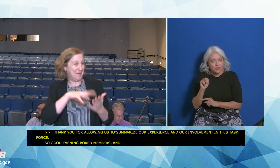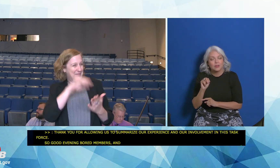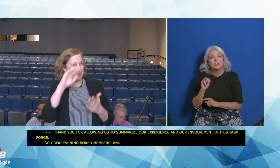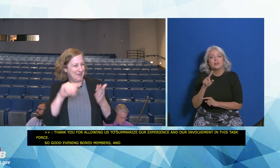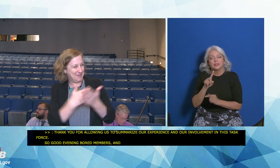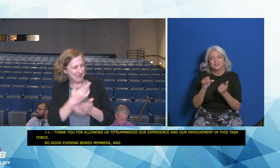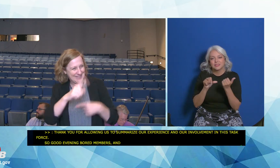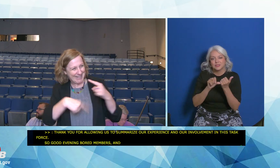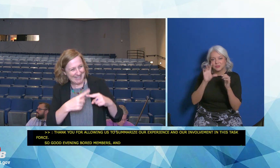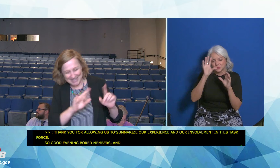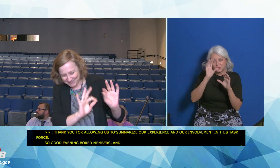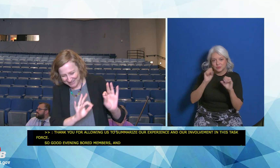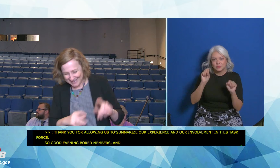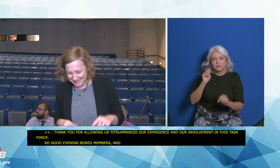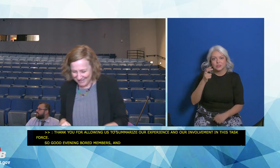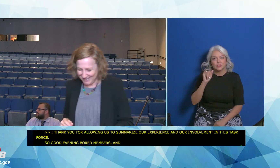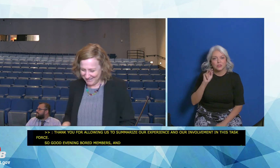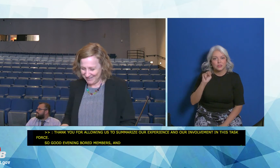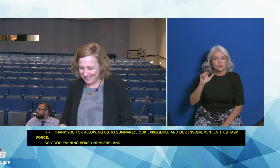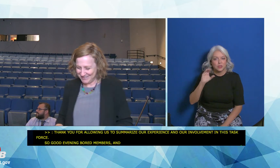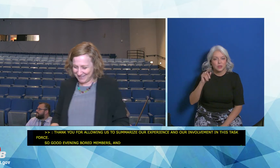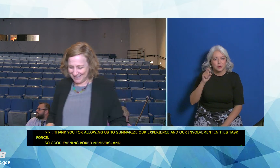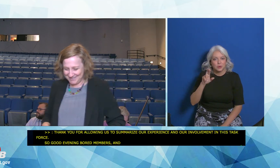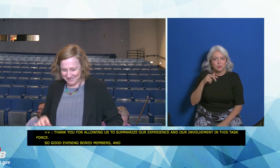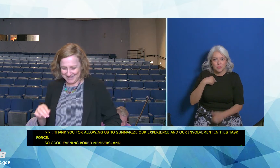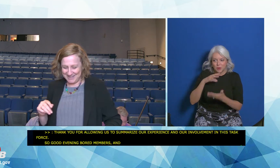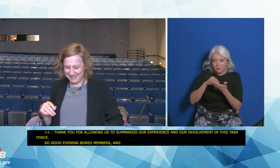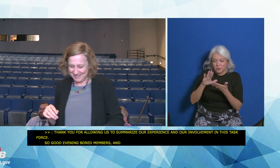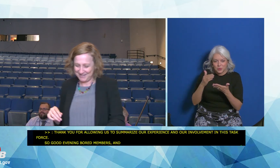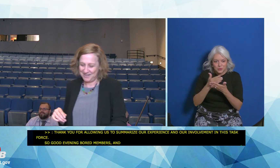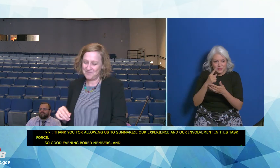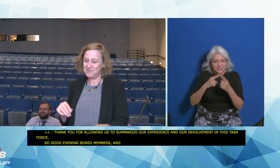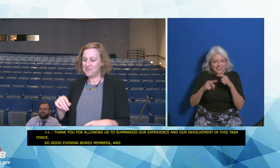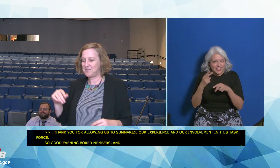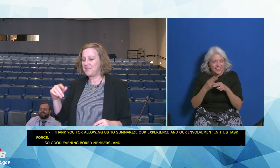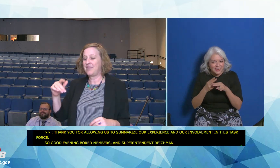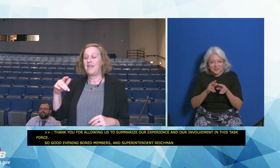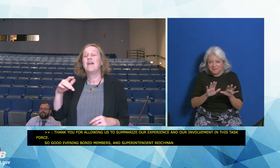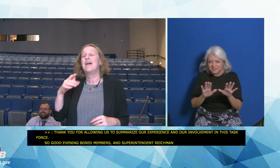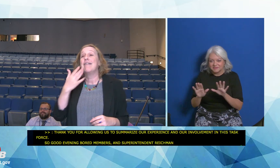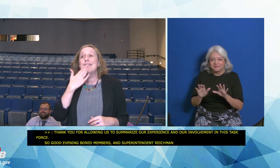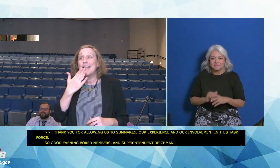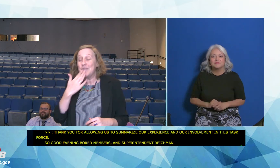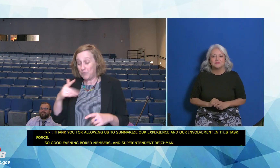and Assistant Superintendent Cooper. I'm learning your new sign name.